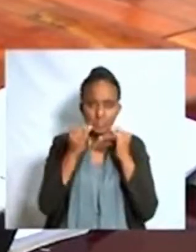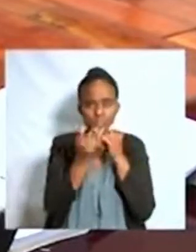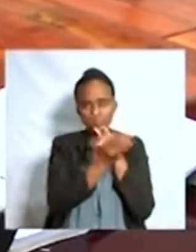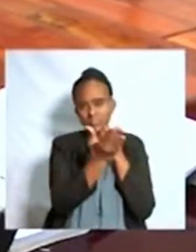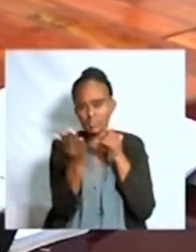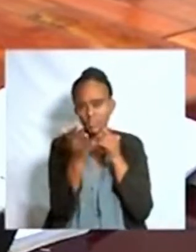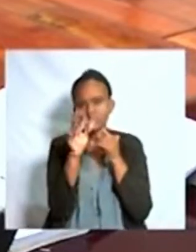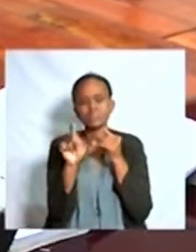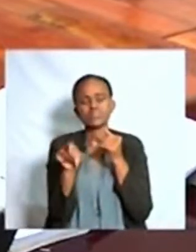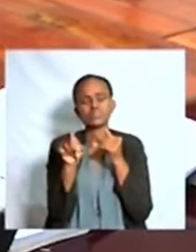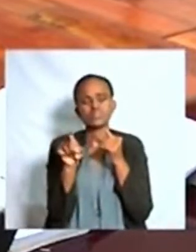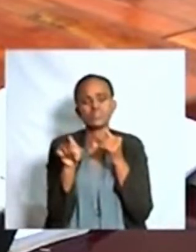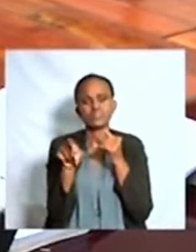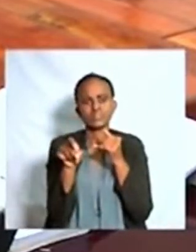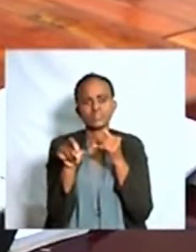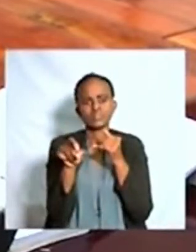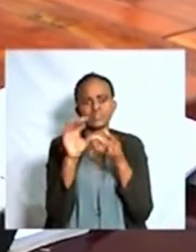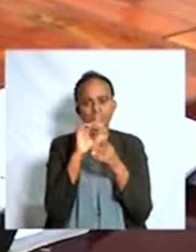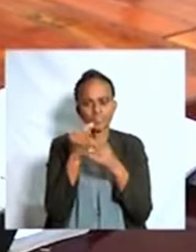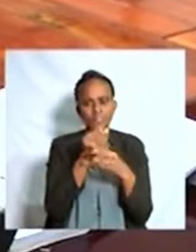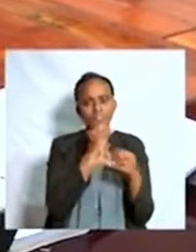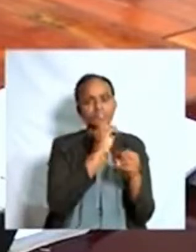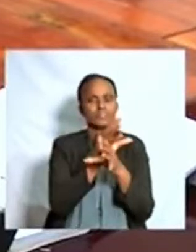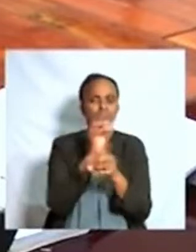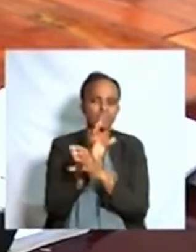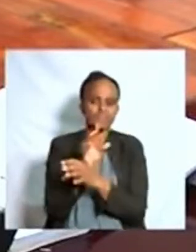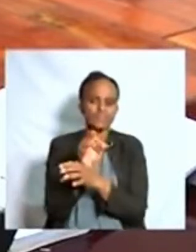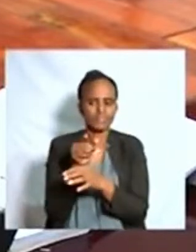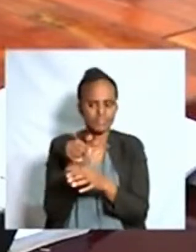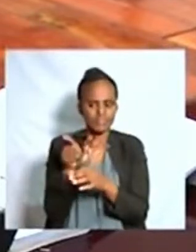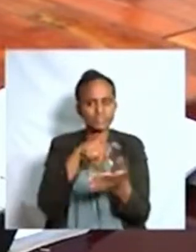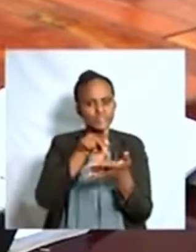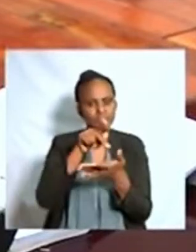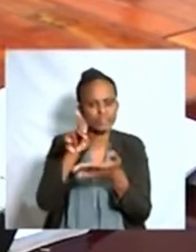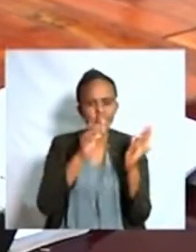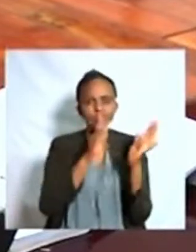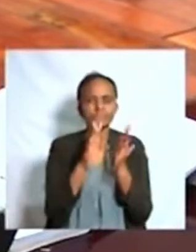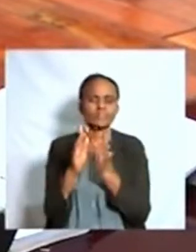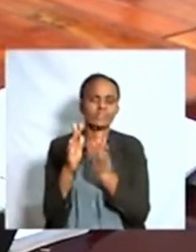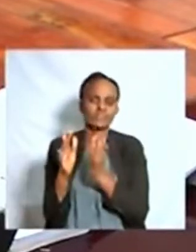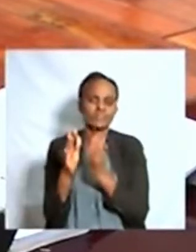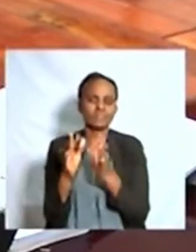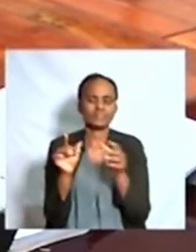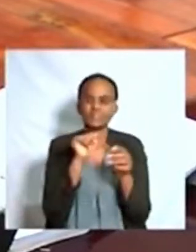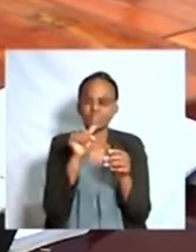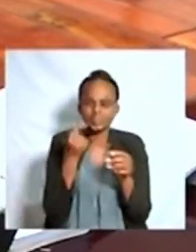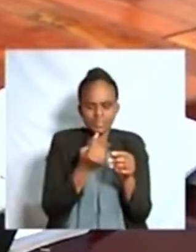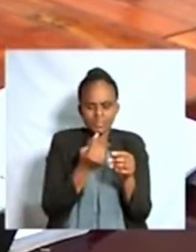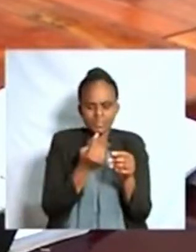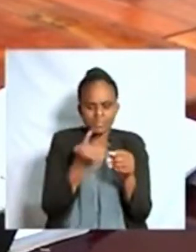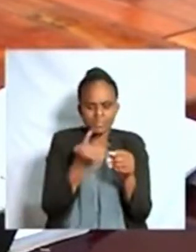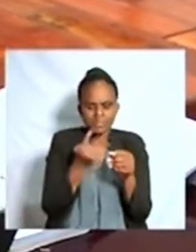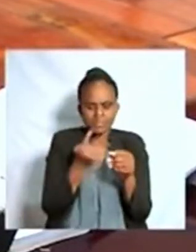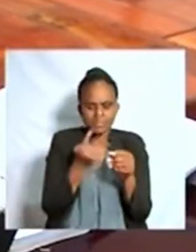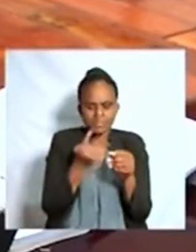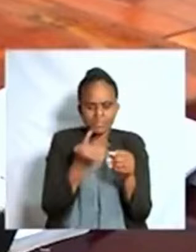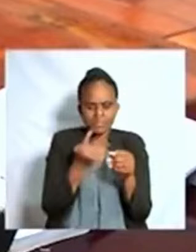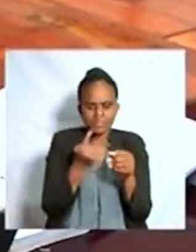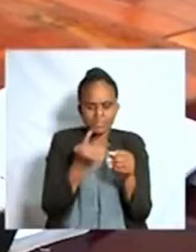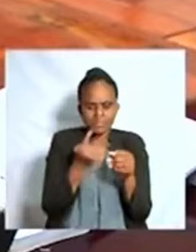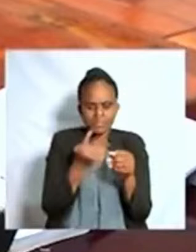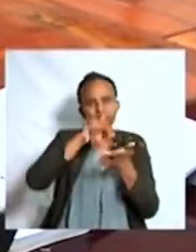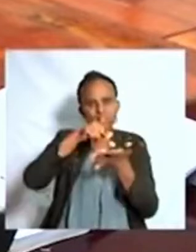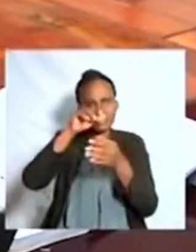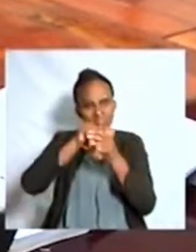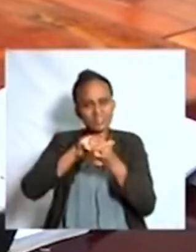on the need or the availability of flexible payment plans. As opposed to having the entire amount paid in one sitting,